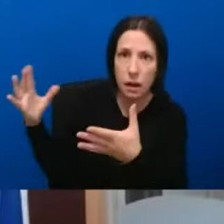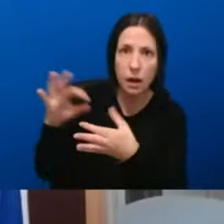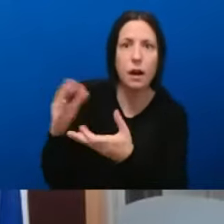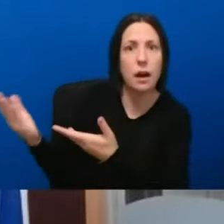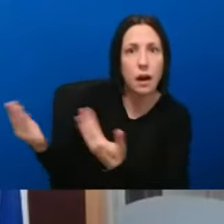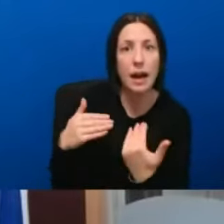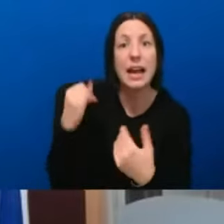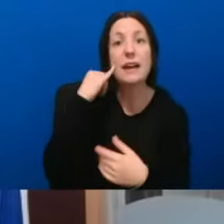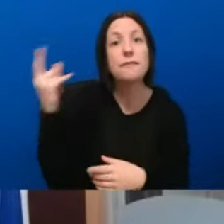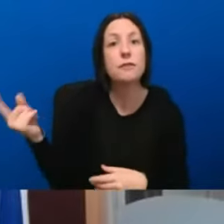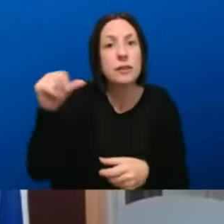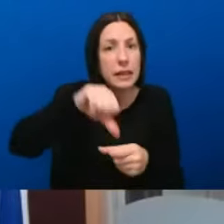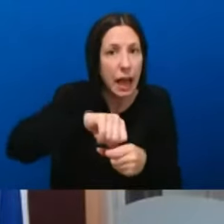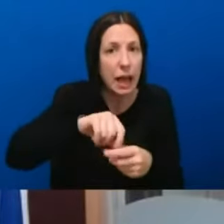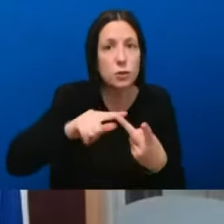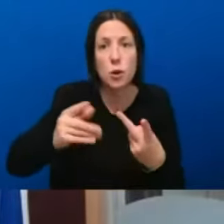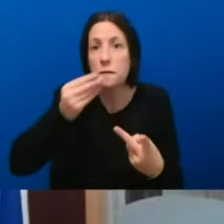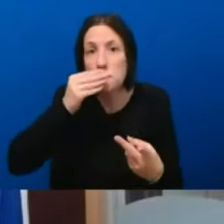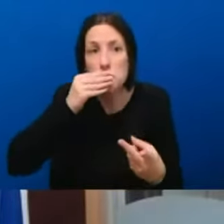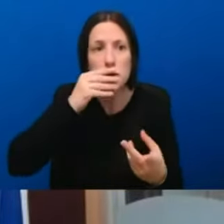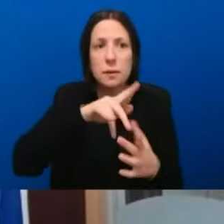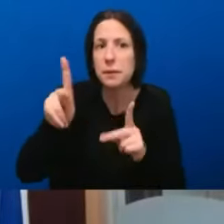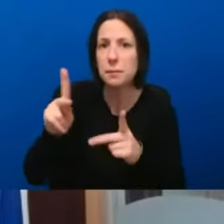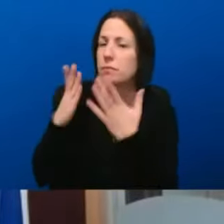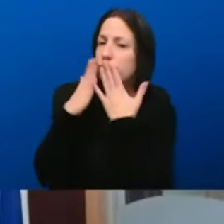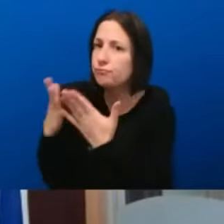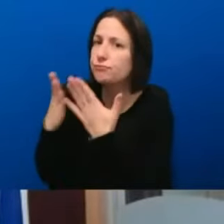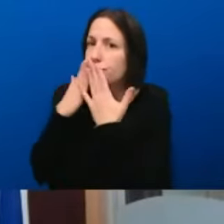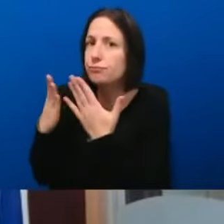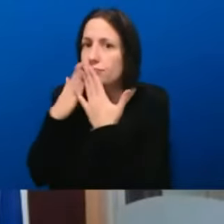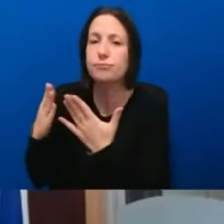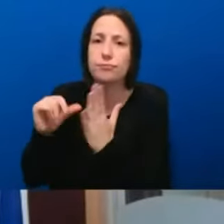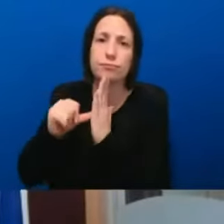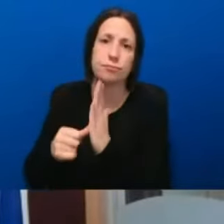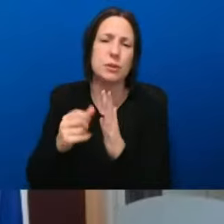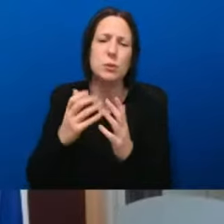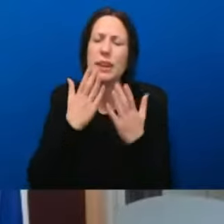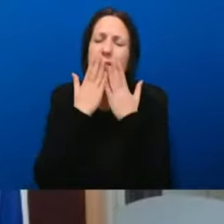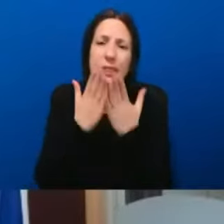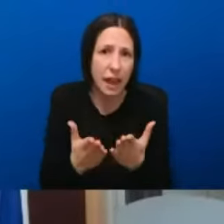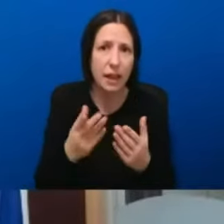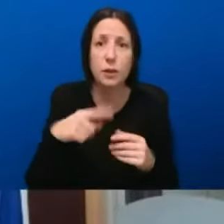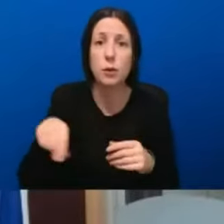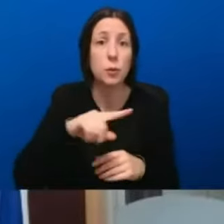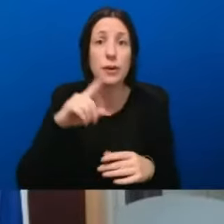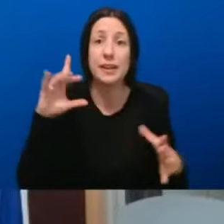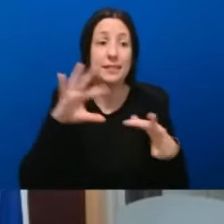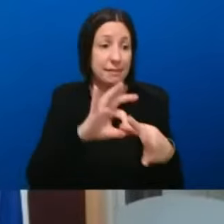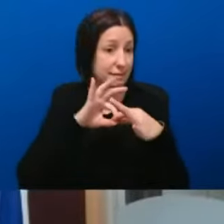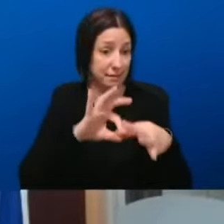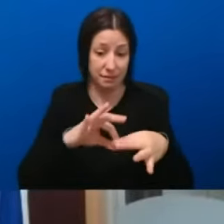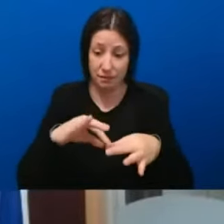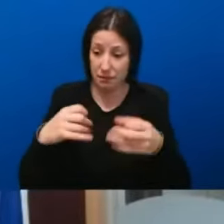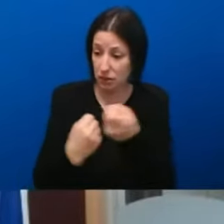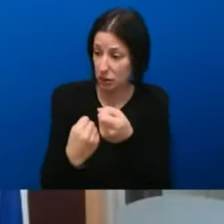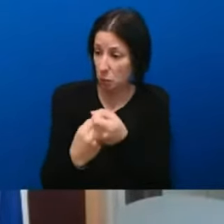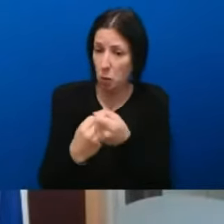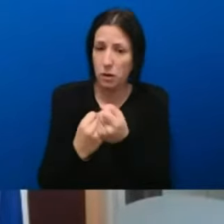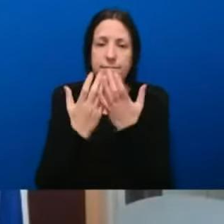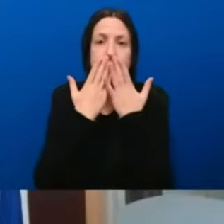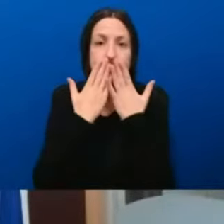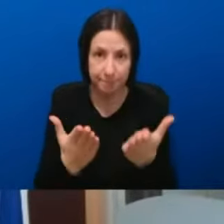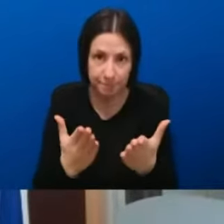feel appreciated when they have to go get gas or food or whatever it is they need to do in those local communities. We cannot do it without you,